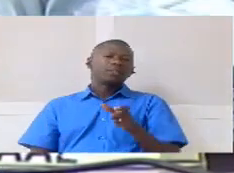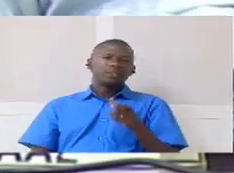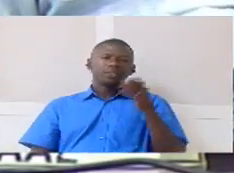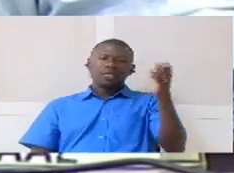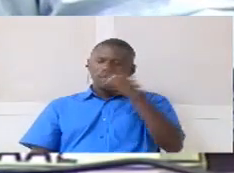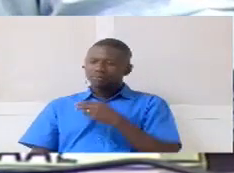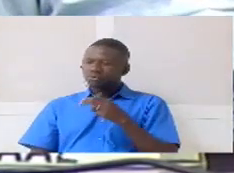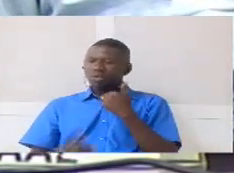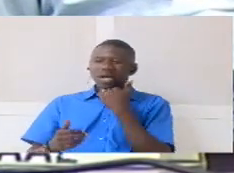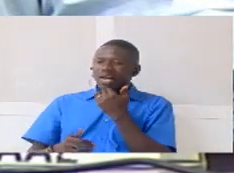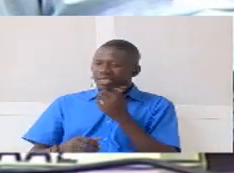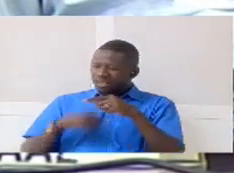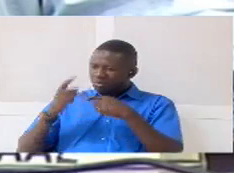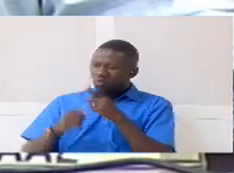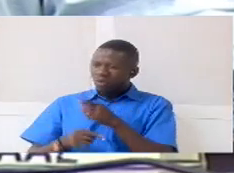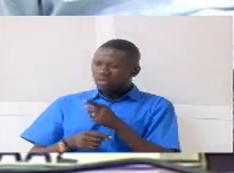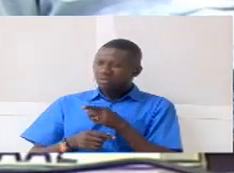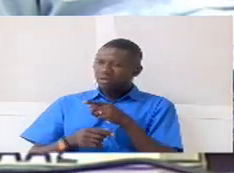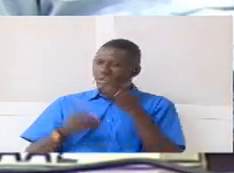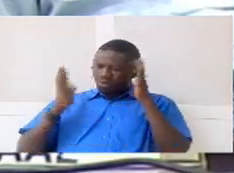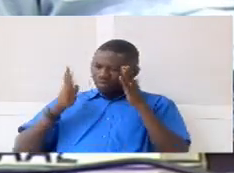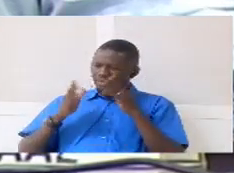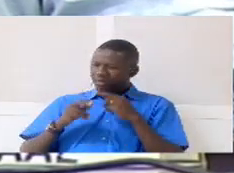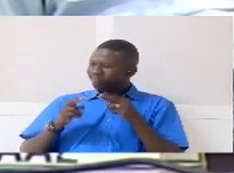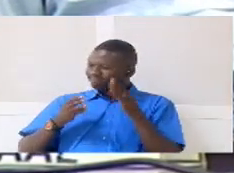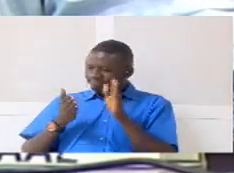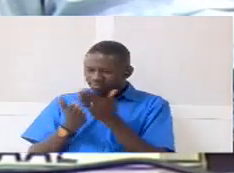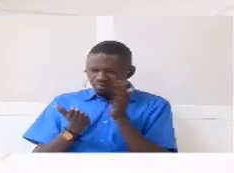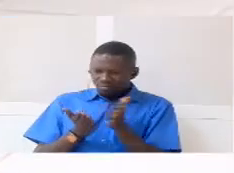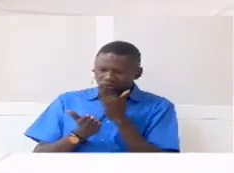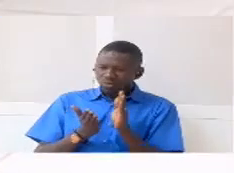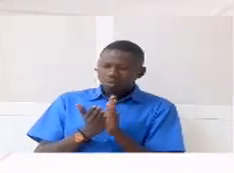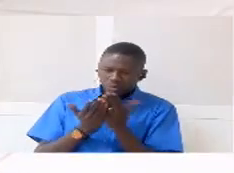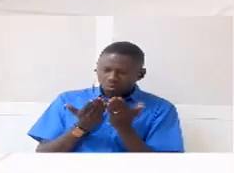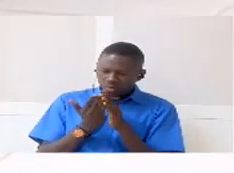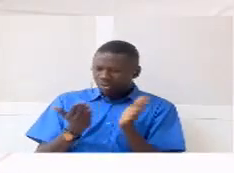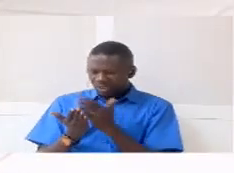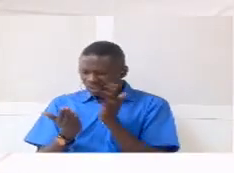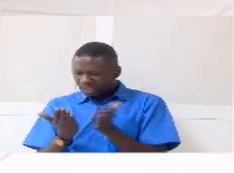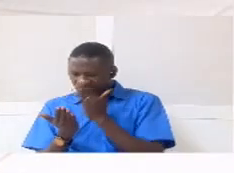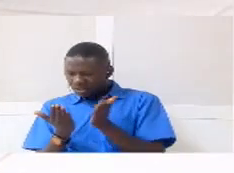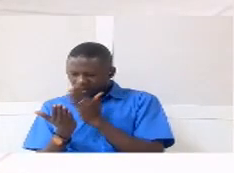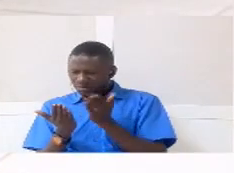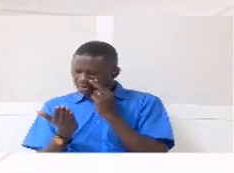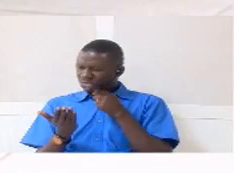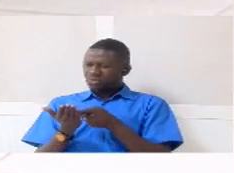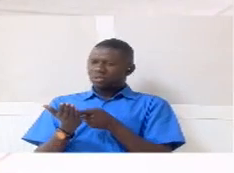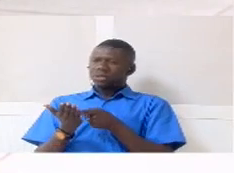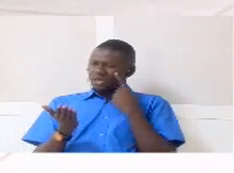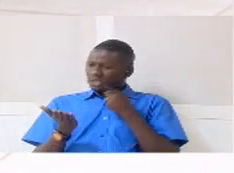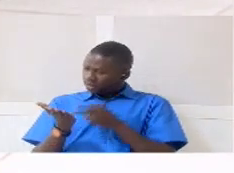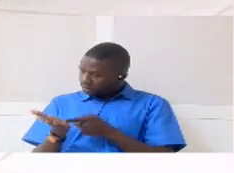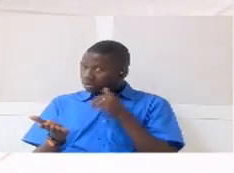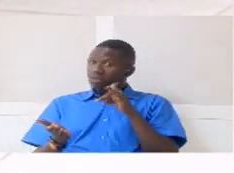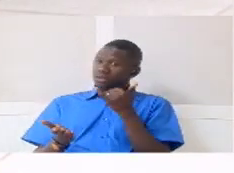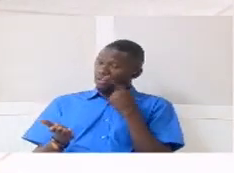were following up one case. They looked at the book which had the record. They saw it, but they could not get the proper documents